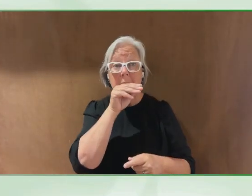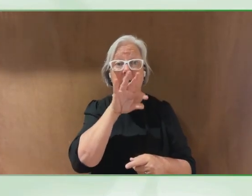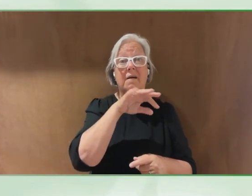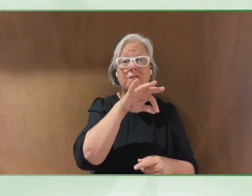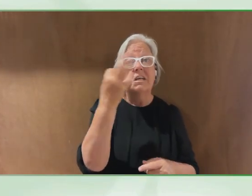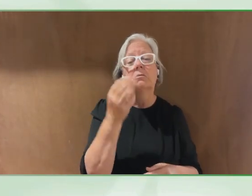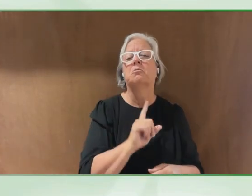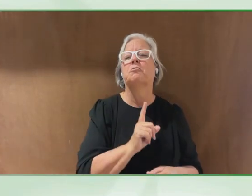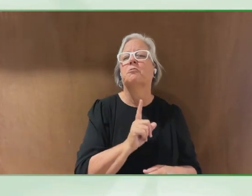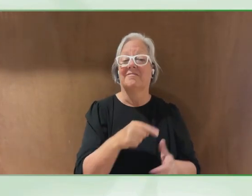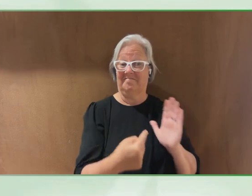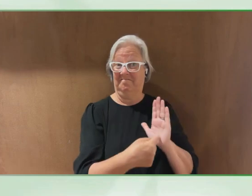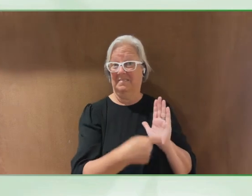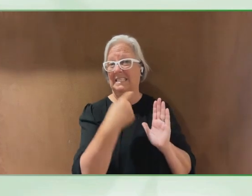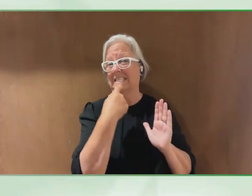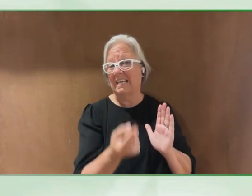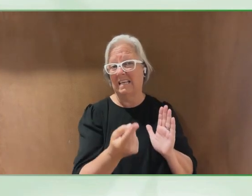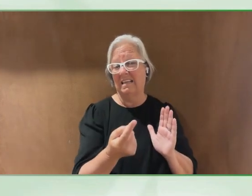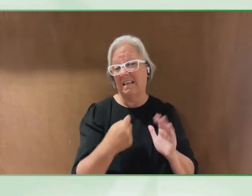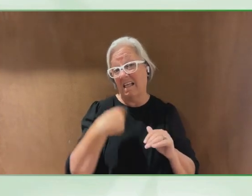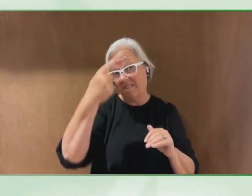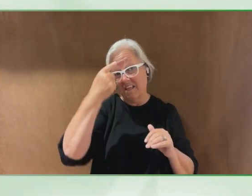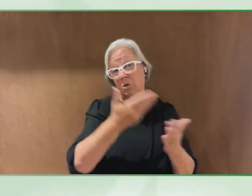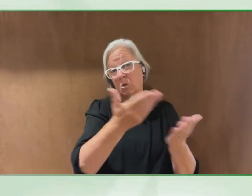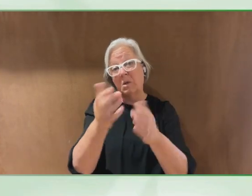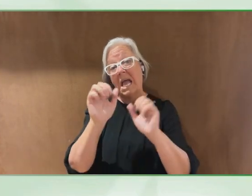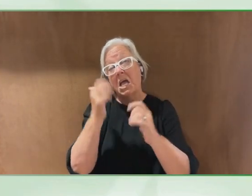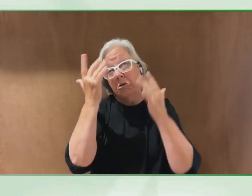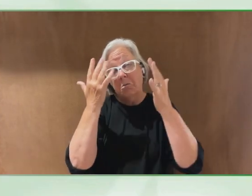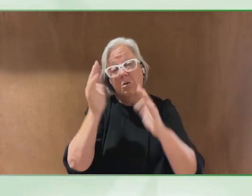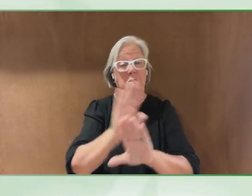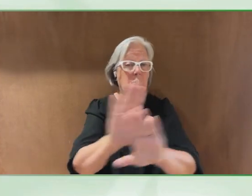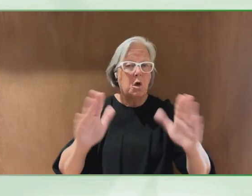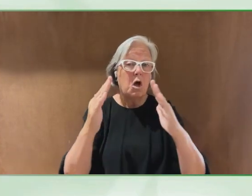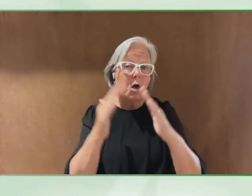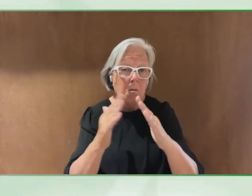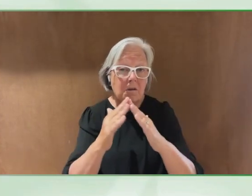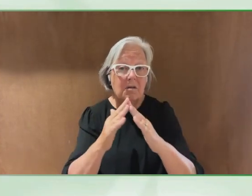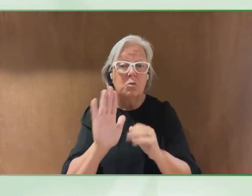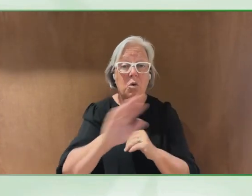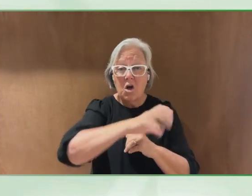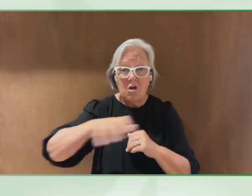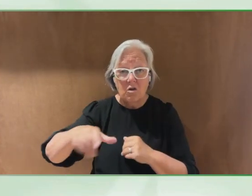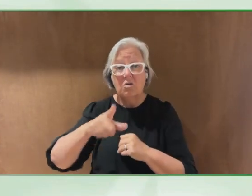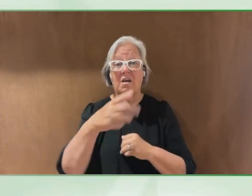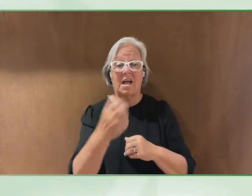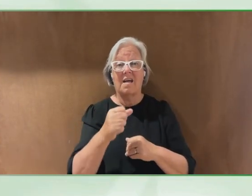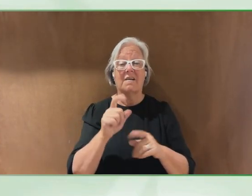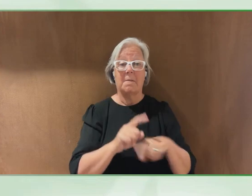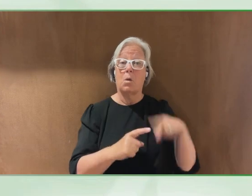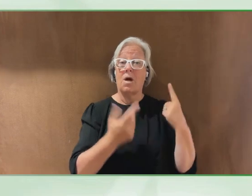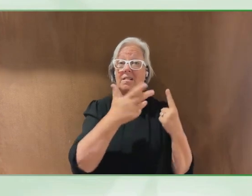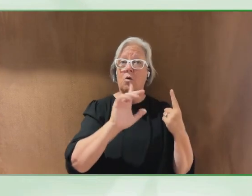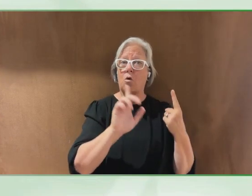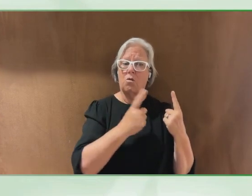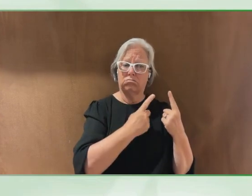So I think maybe that's something that you can consider in your own home countries. If you do have more than one official languages, allowing exemptions